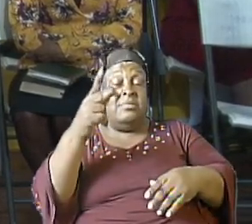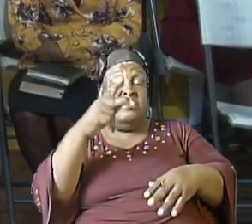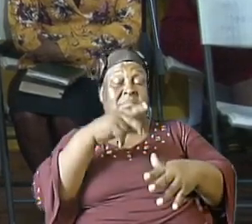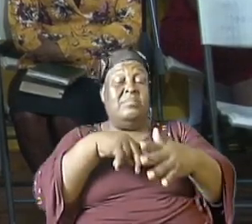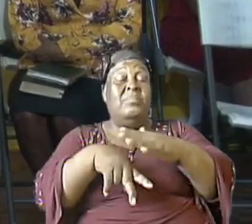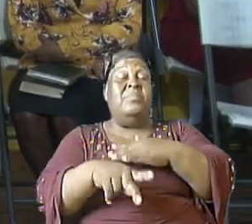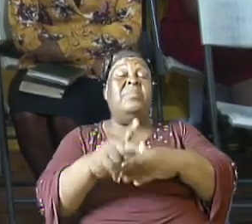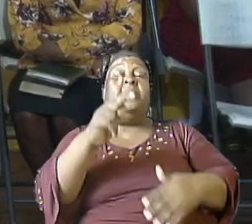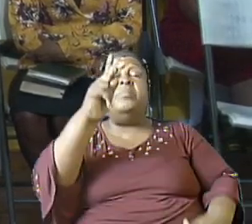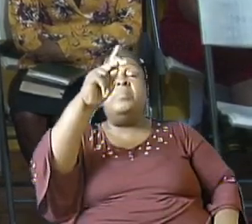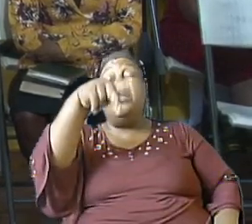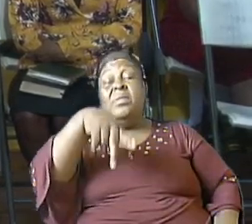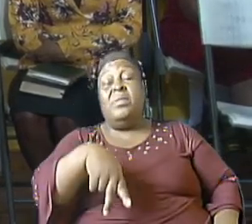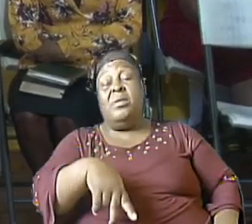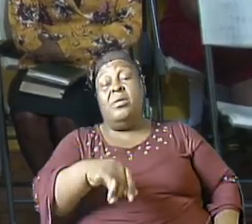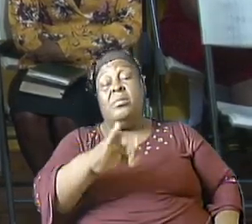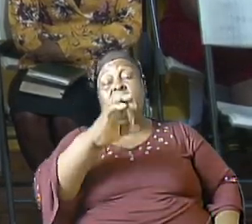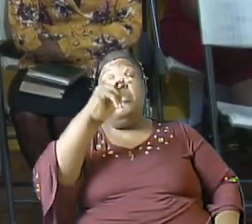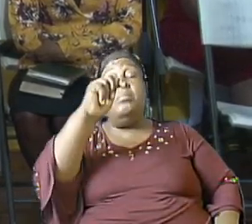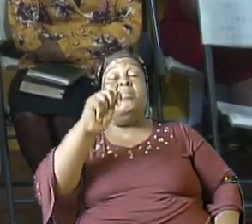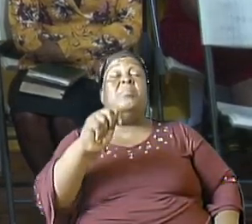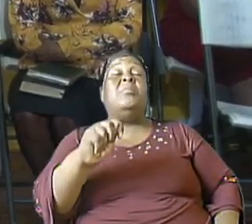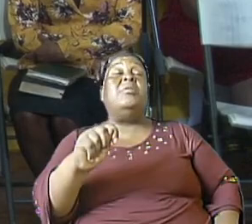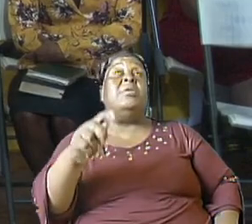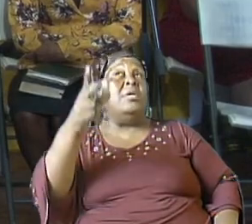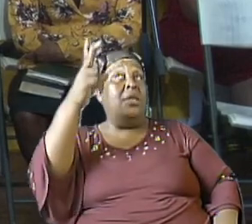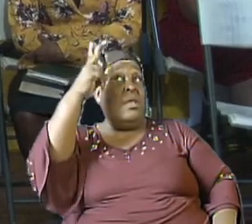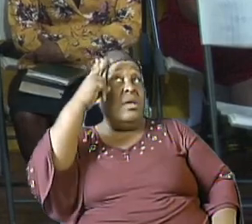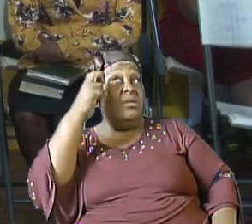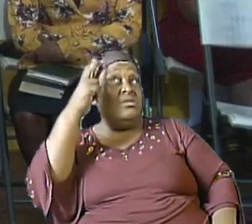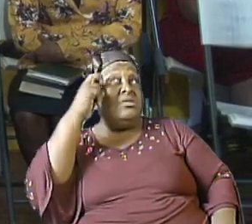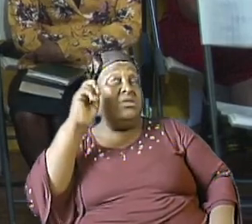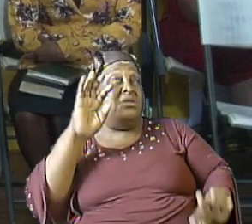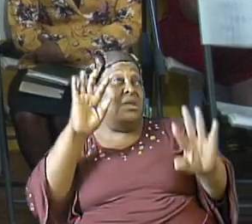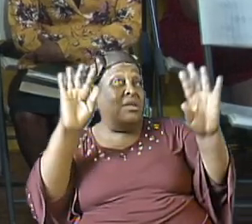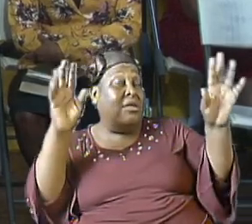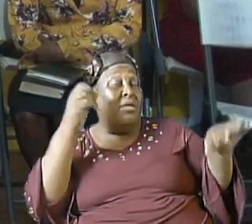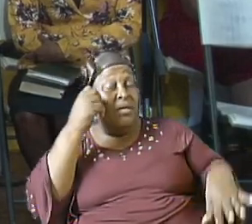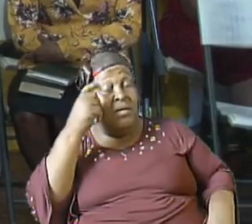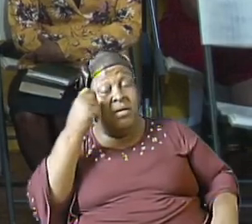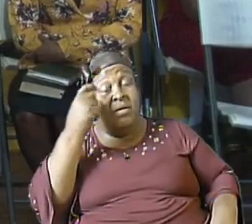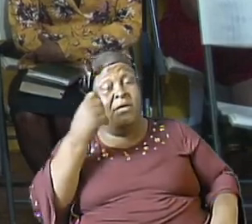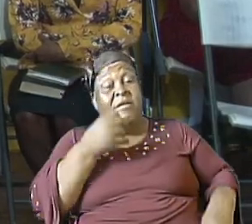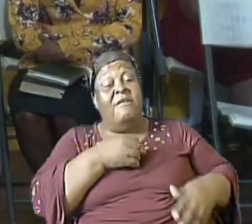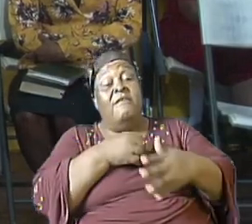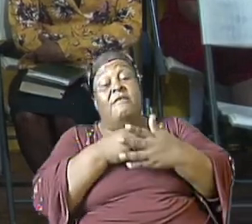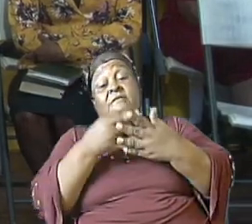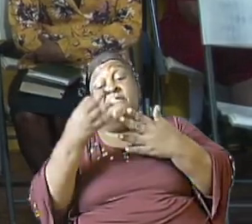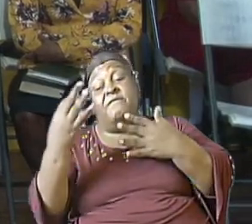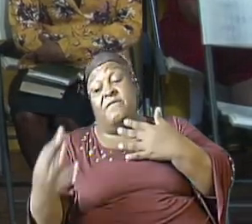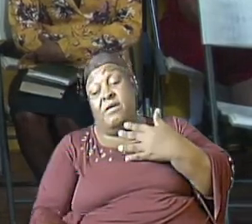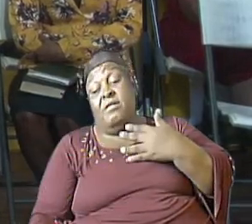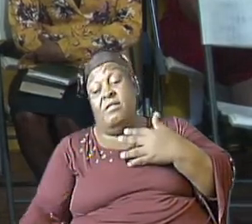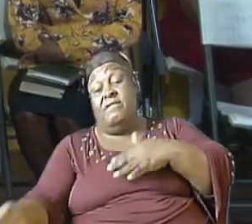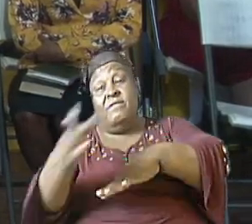pit. So the devil clearly understands, Bible says he fell from heaven like